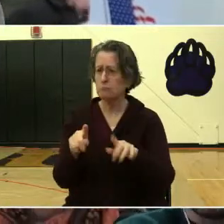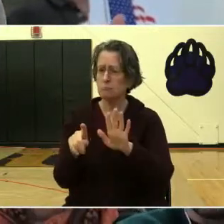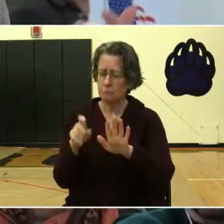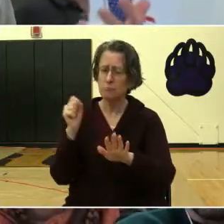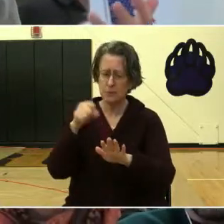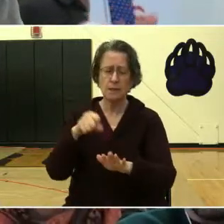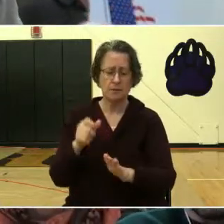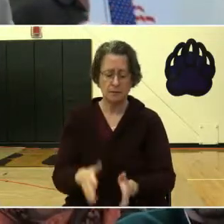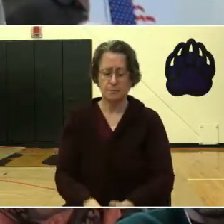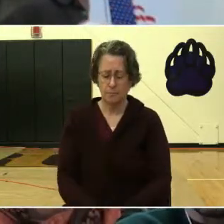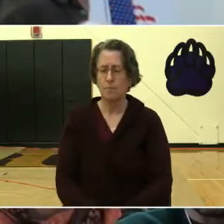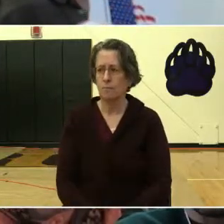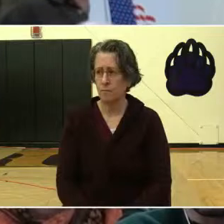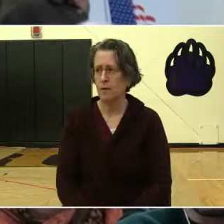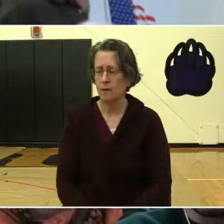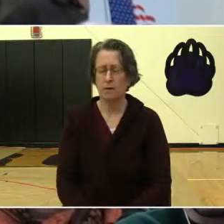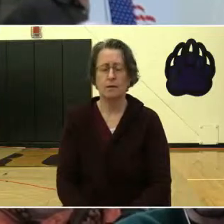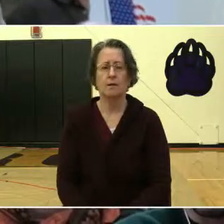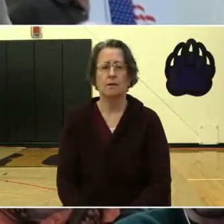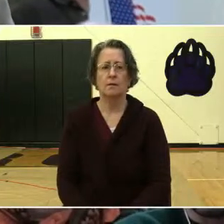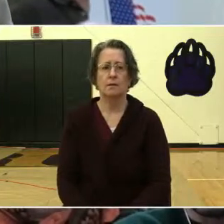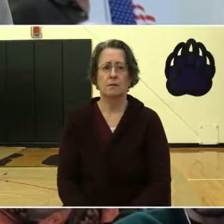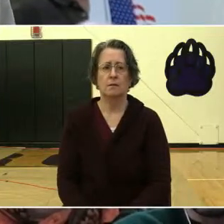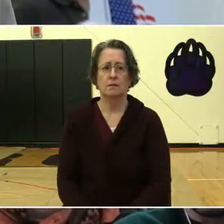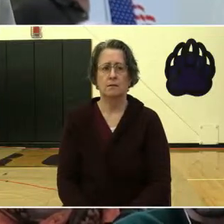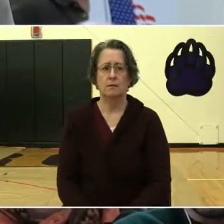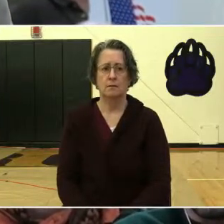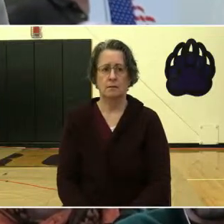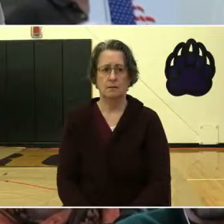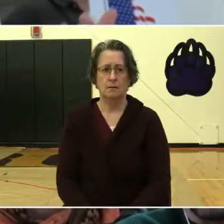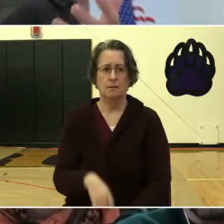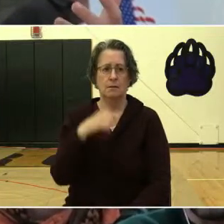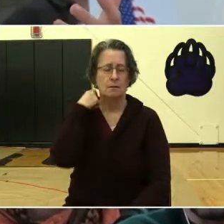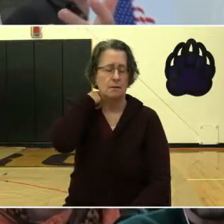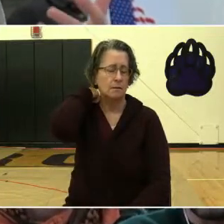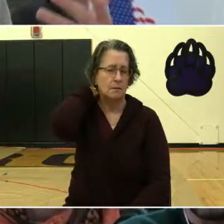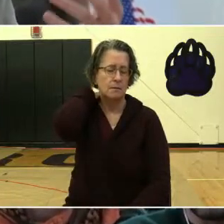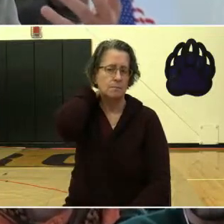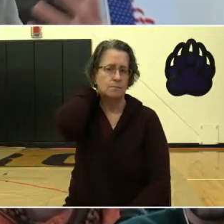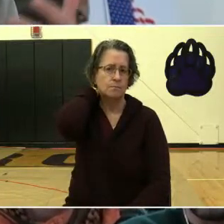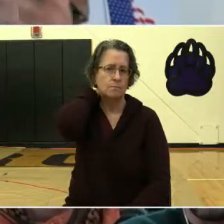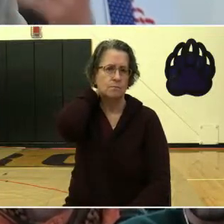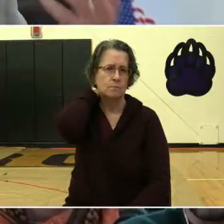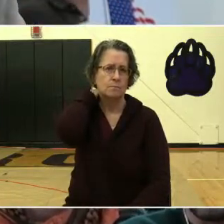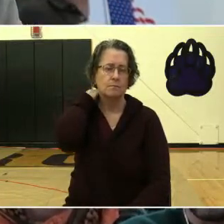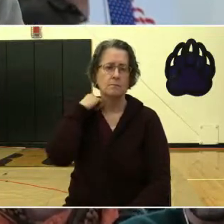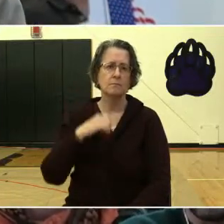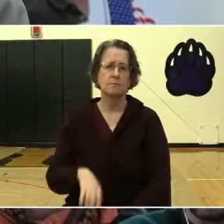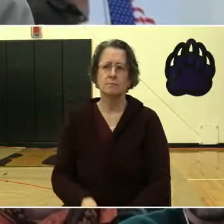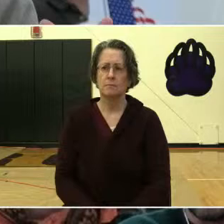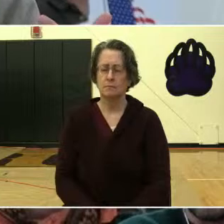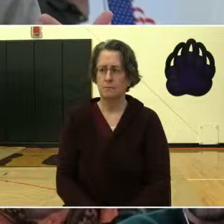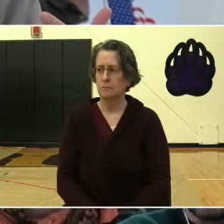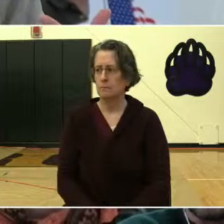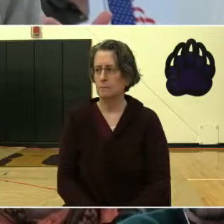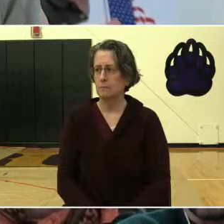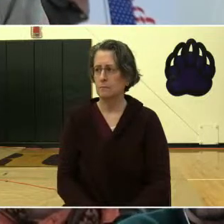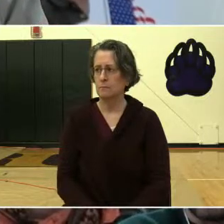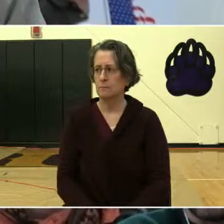context I'm not sure how that gets someone to an who I think